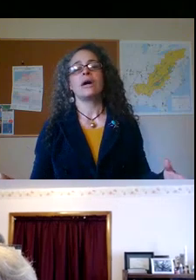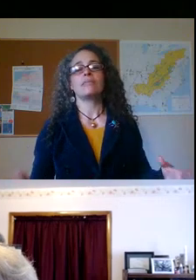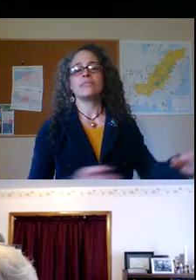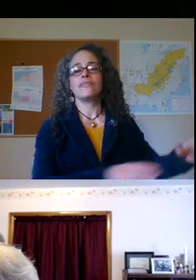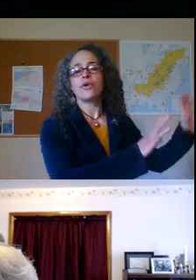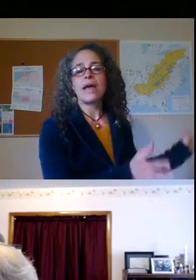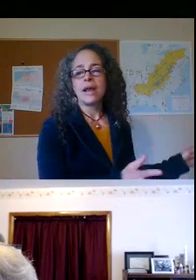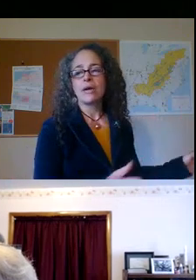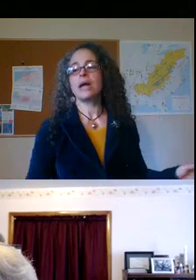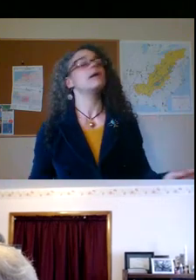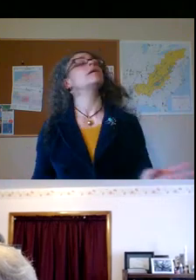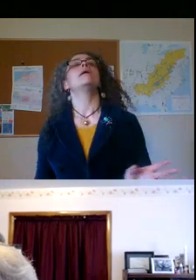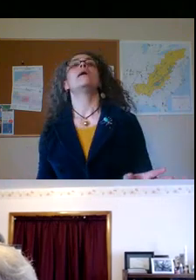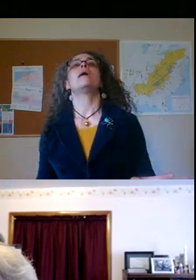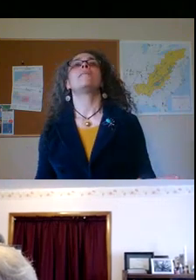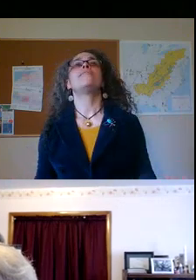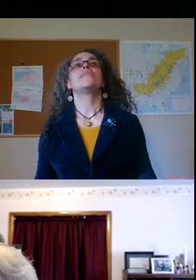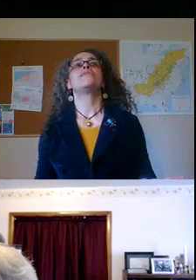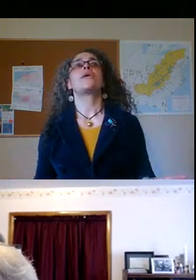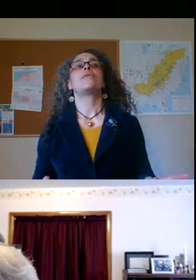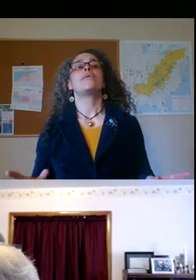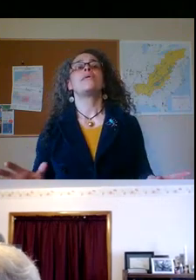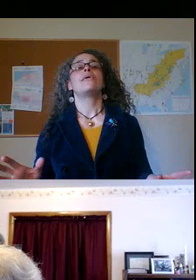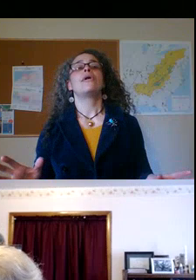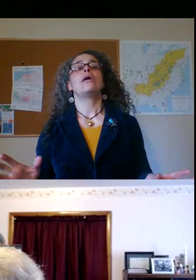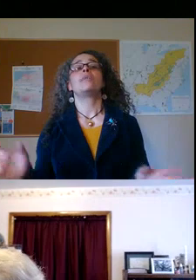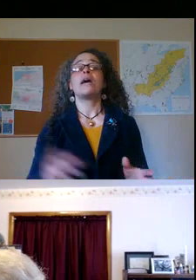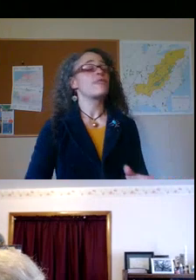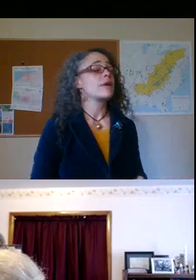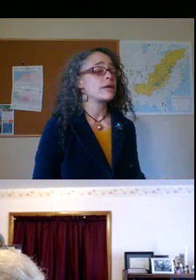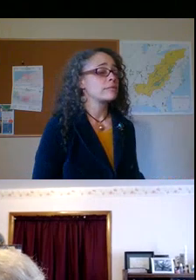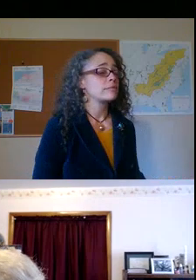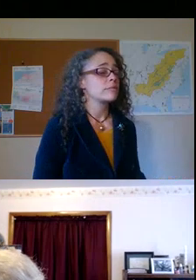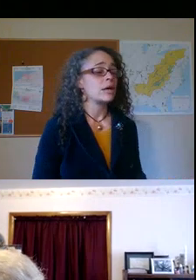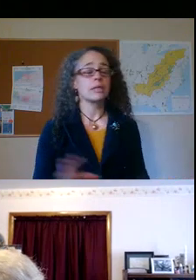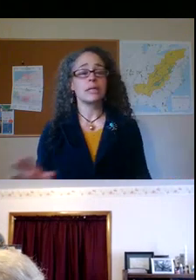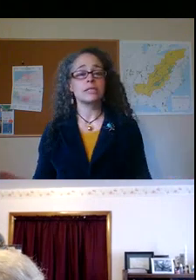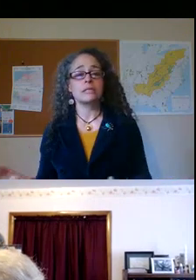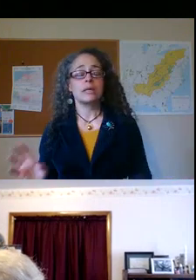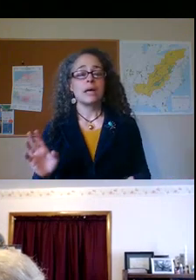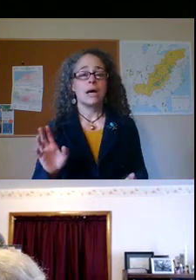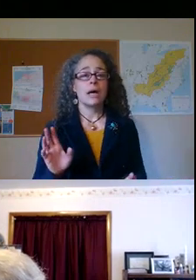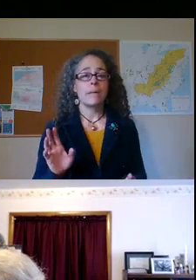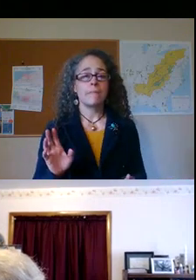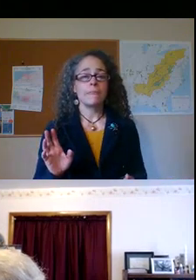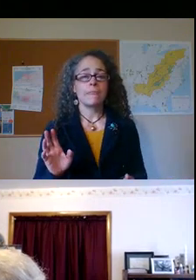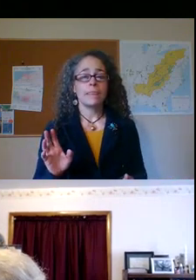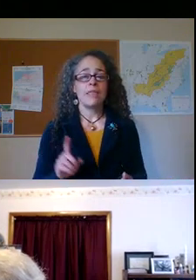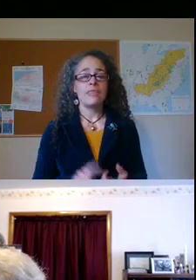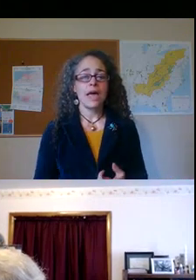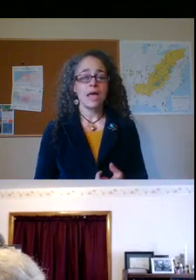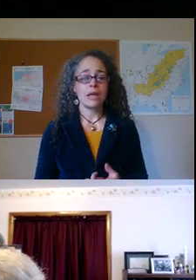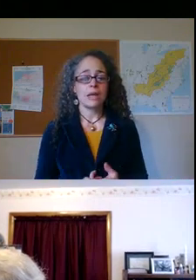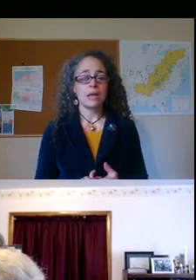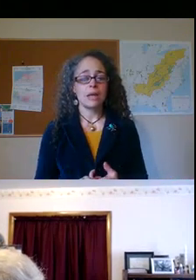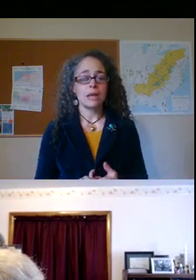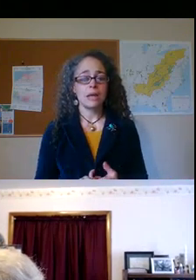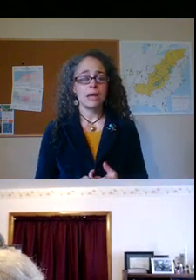staff for that area. So apply for it regardless.